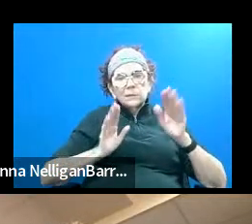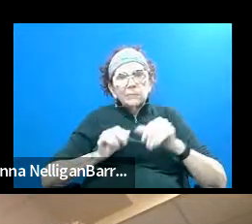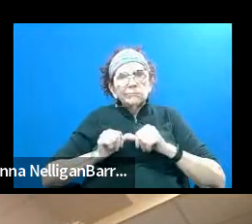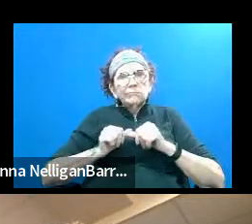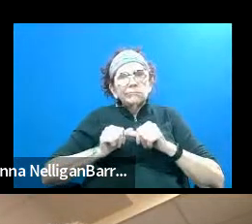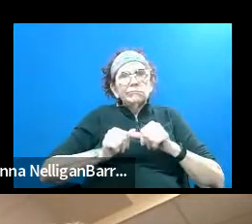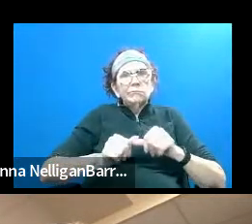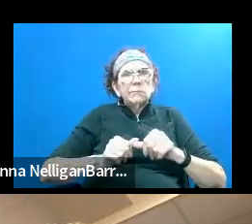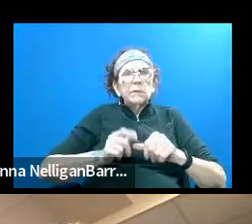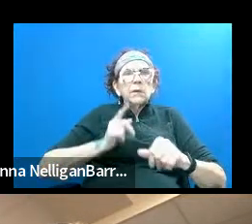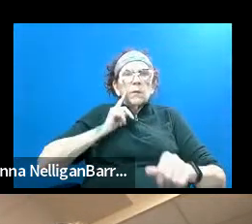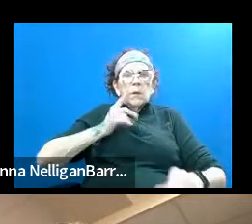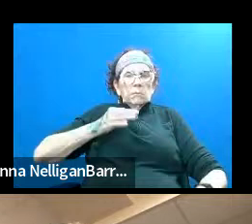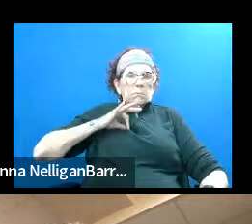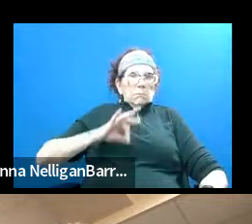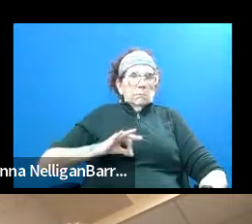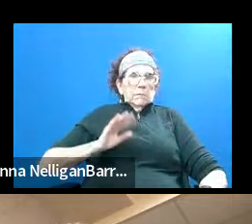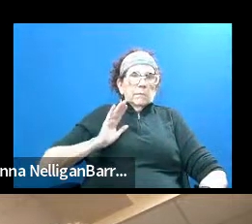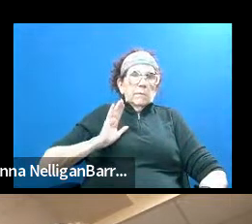community fully.